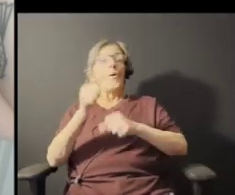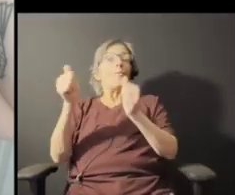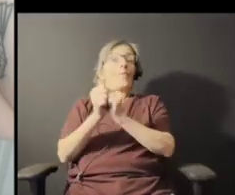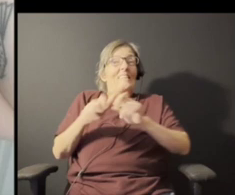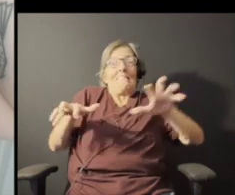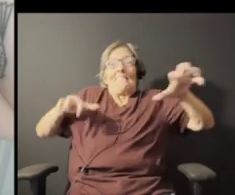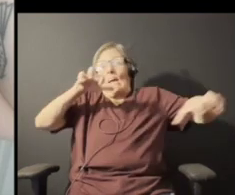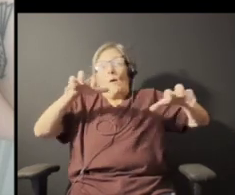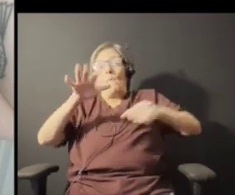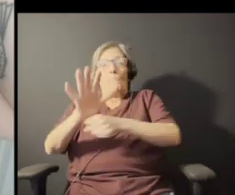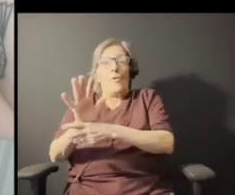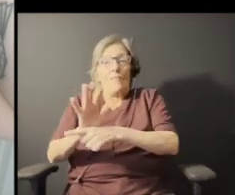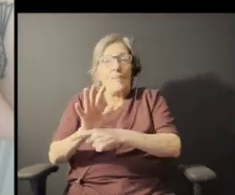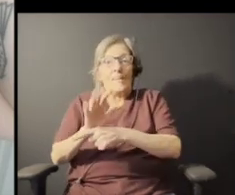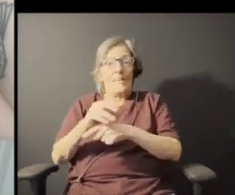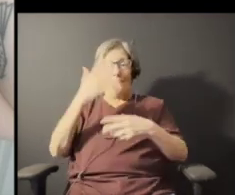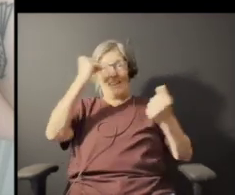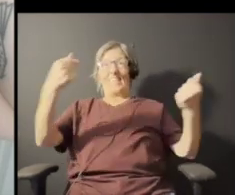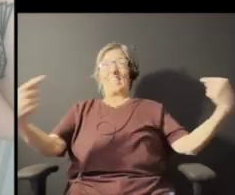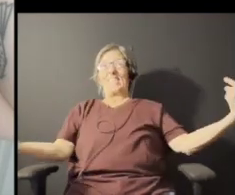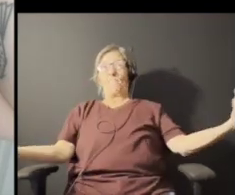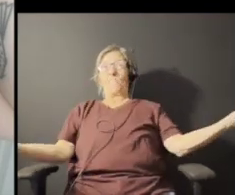horror movie because it's me.